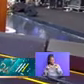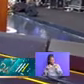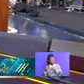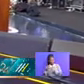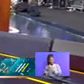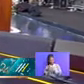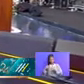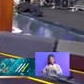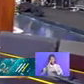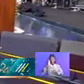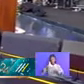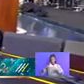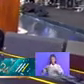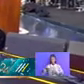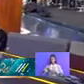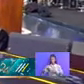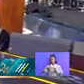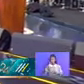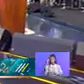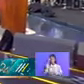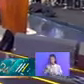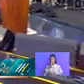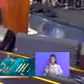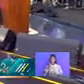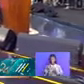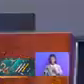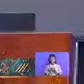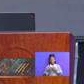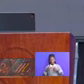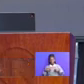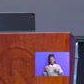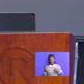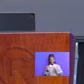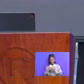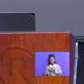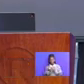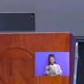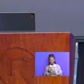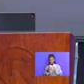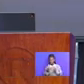do more than a church in Africa that have 10,000